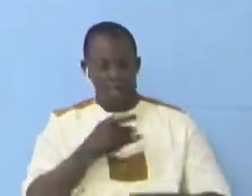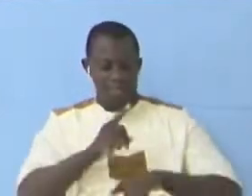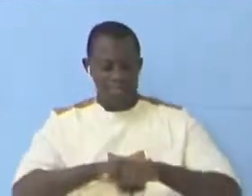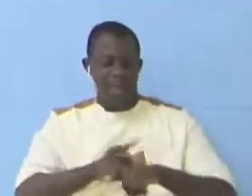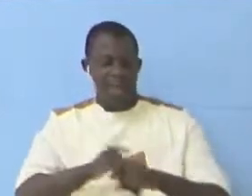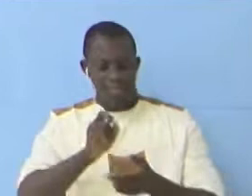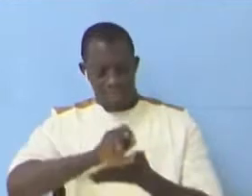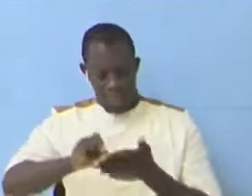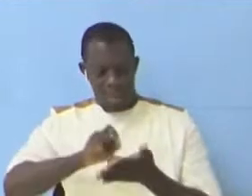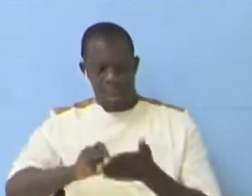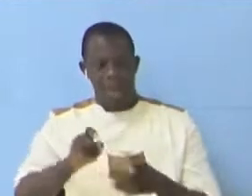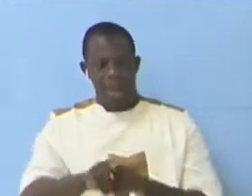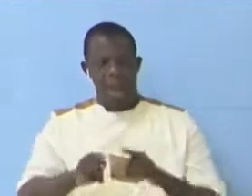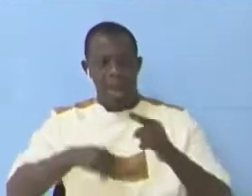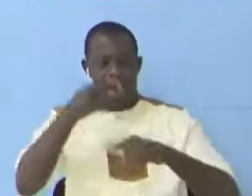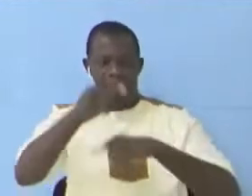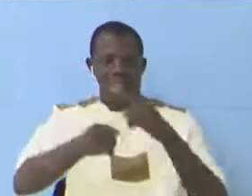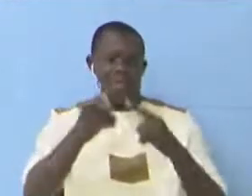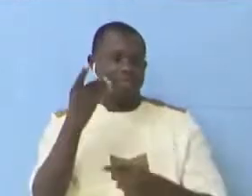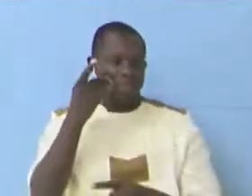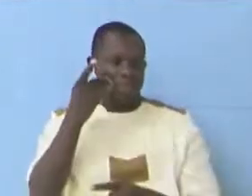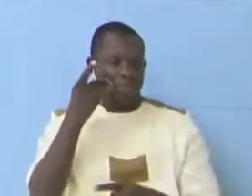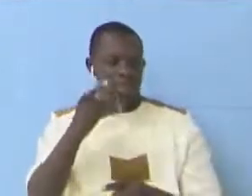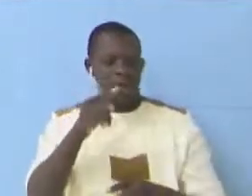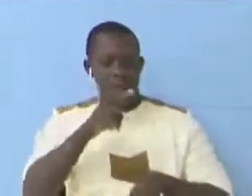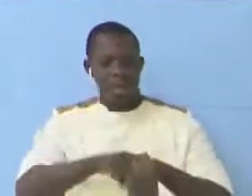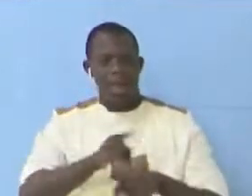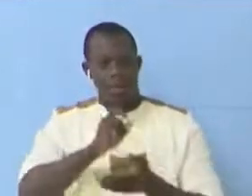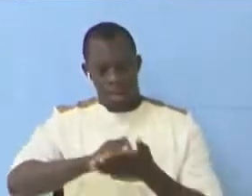adjacent to the date, after the date.